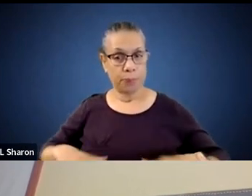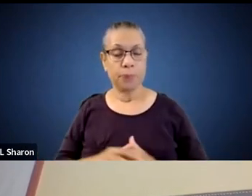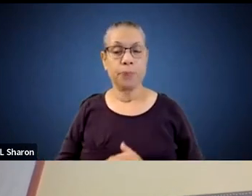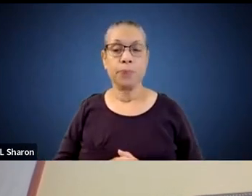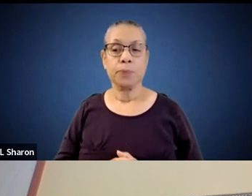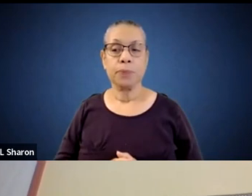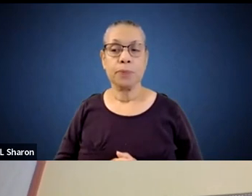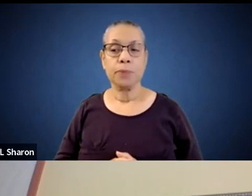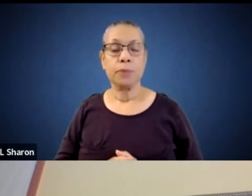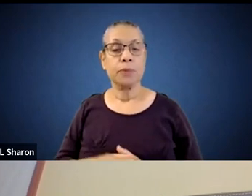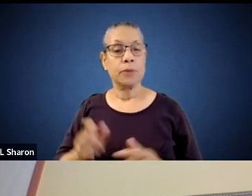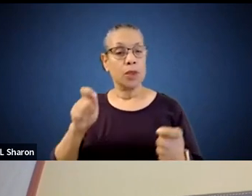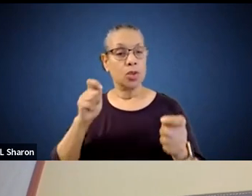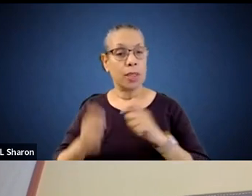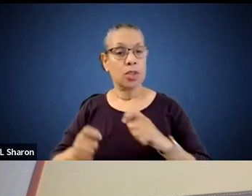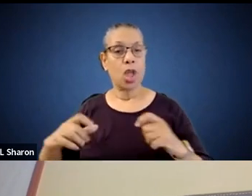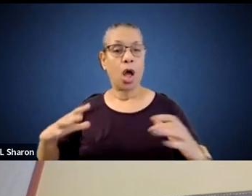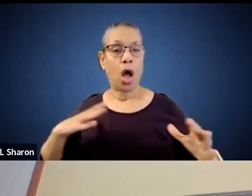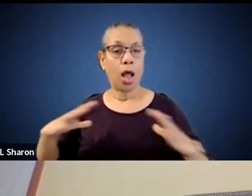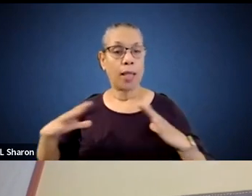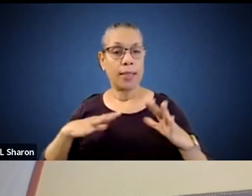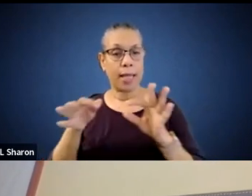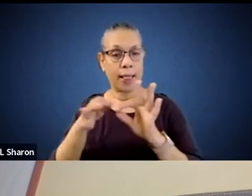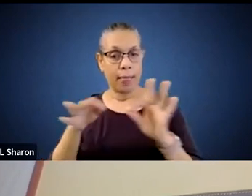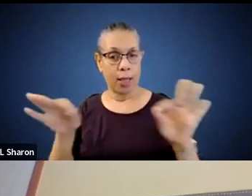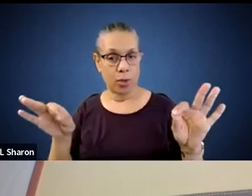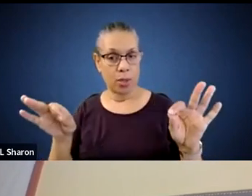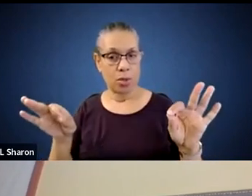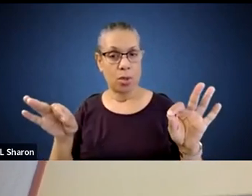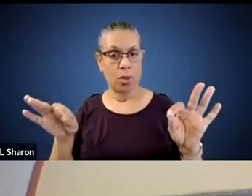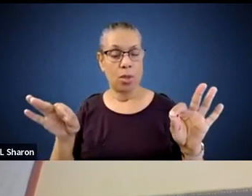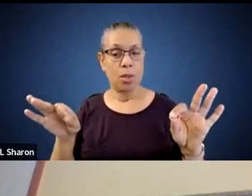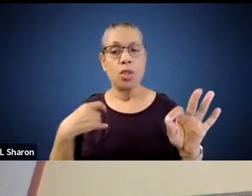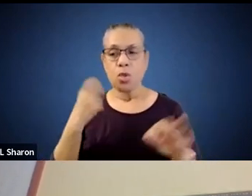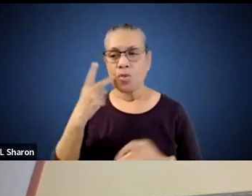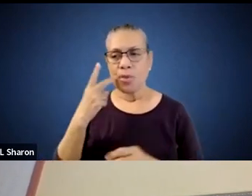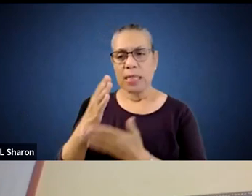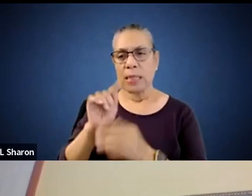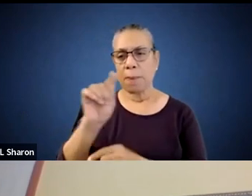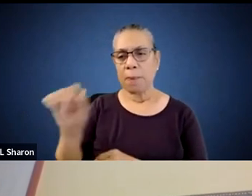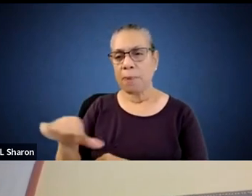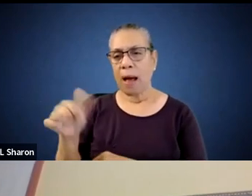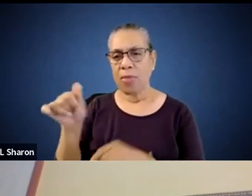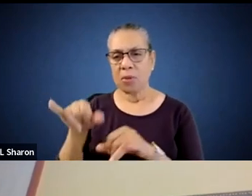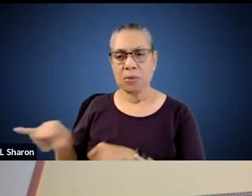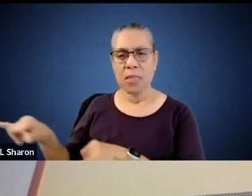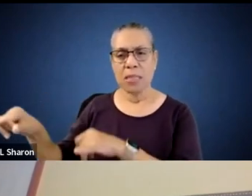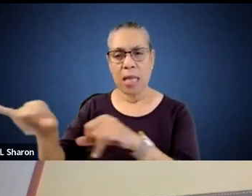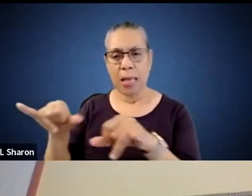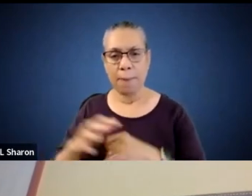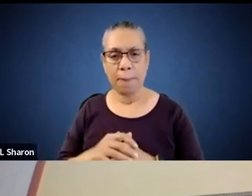uh updating the holiday language and this is the updates that you've seen in other bargaining units that were presented